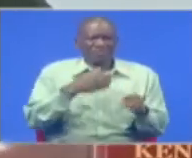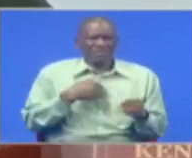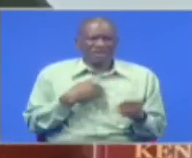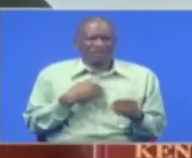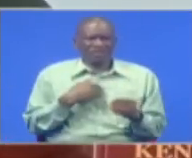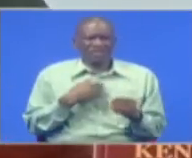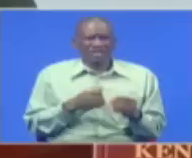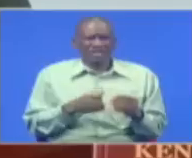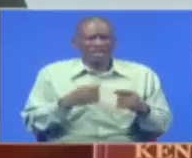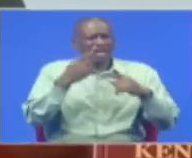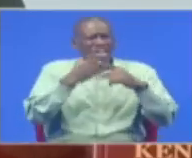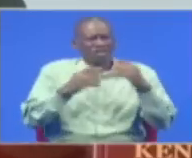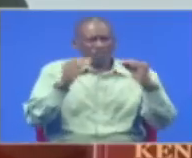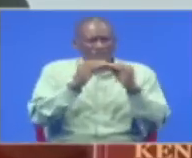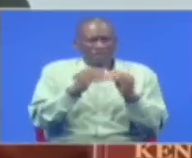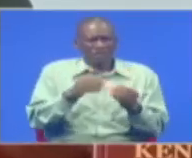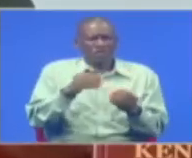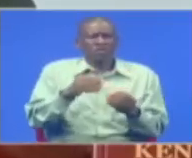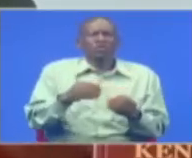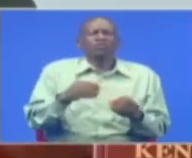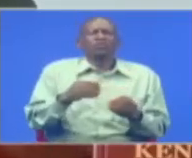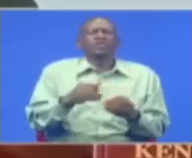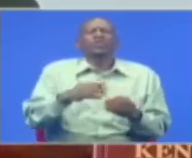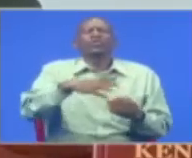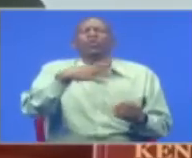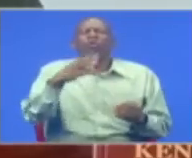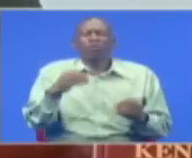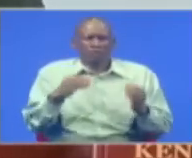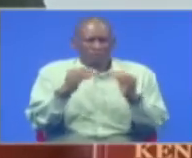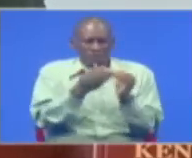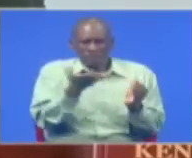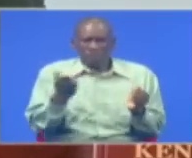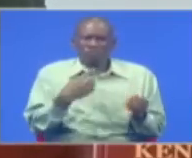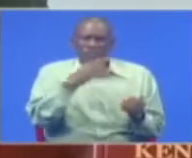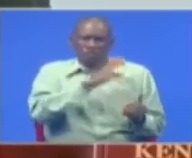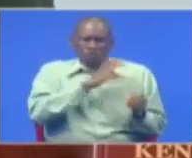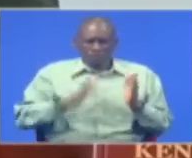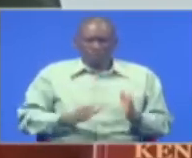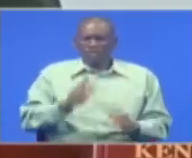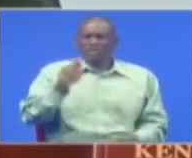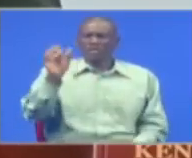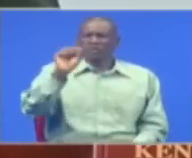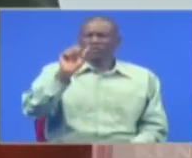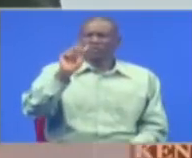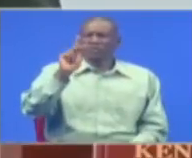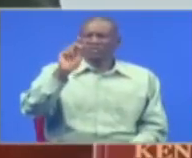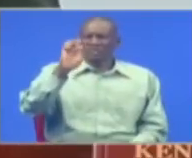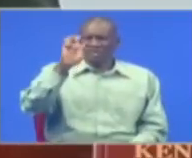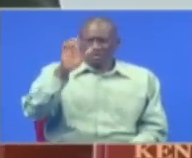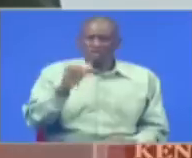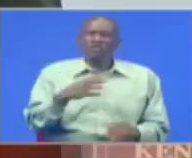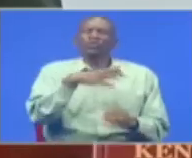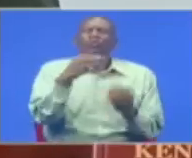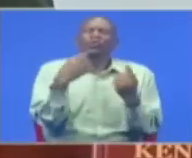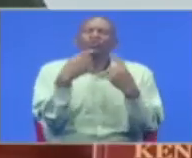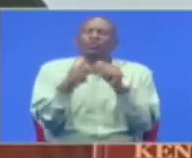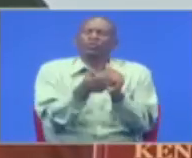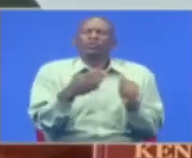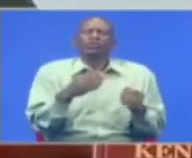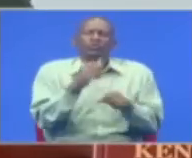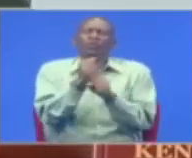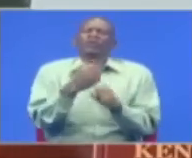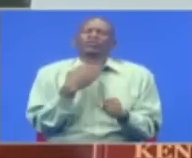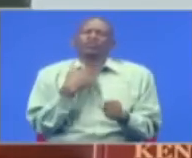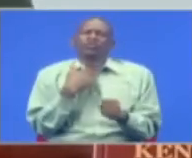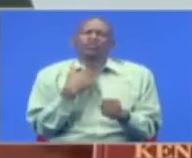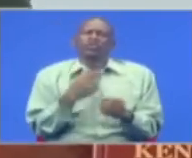meetings. We send there, say, Commissioner Koske, to go and talk to them about what the